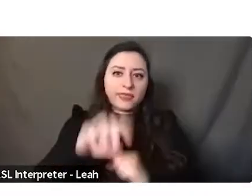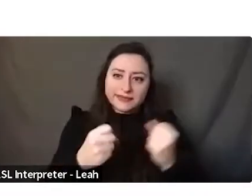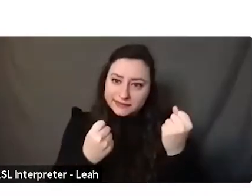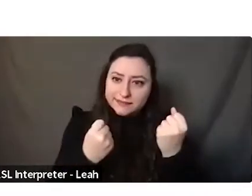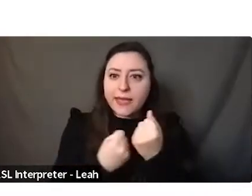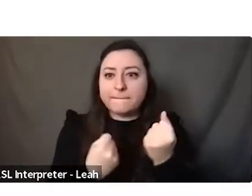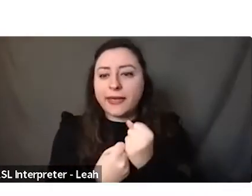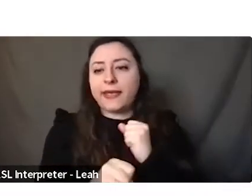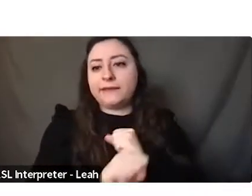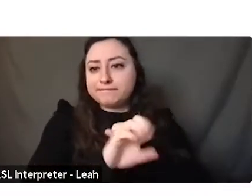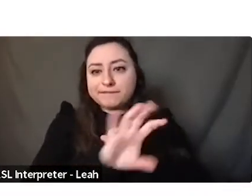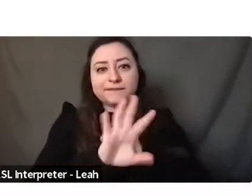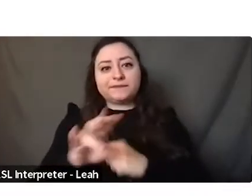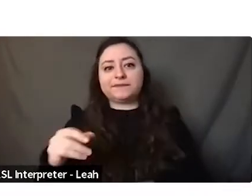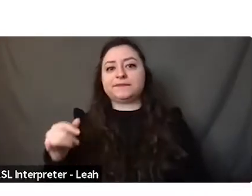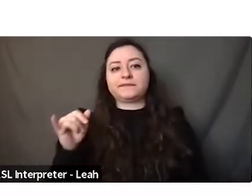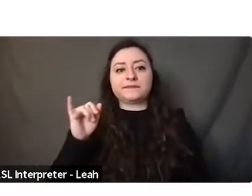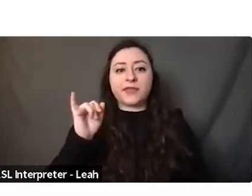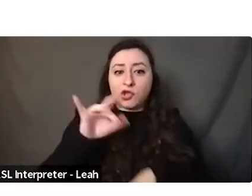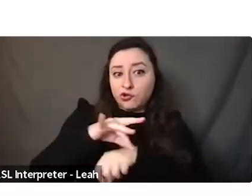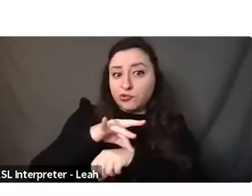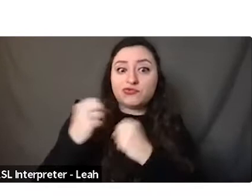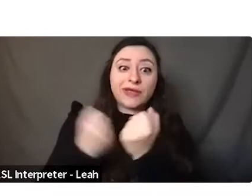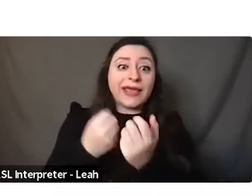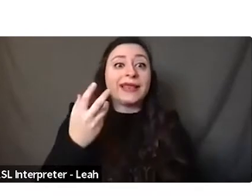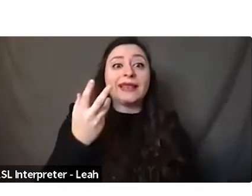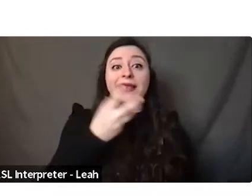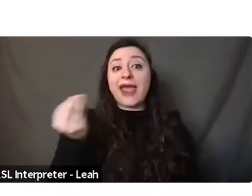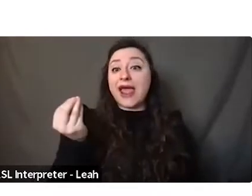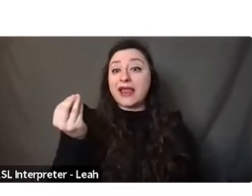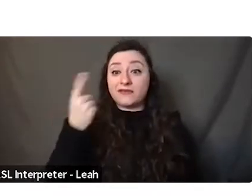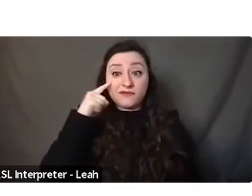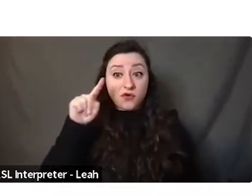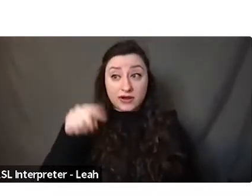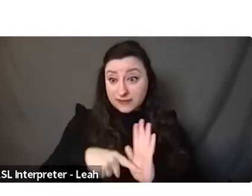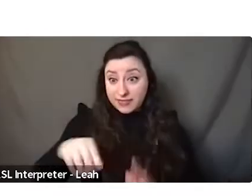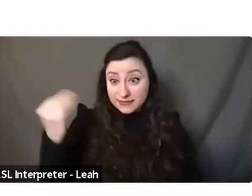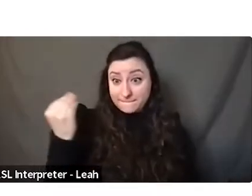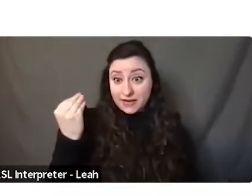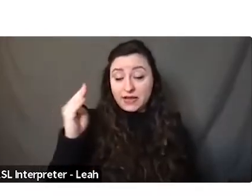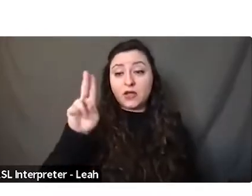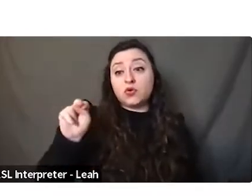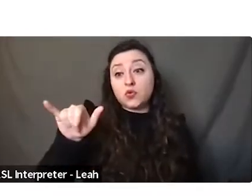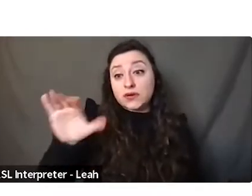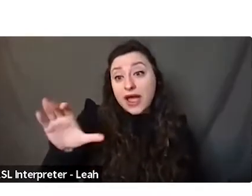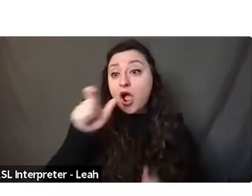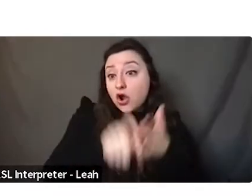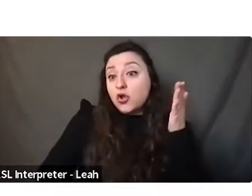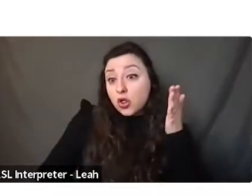this work that Stand Earth created. And for instance, this Monday, an article by the New York Times came